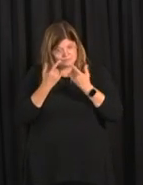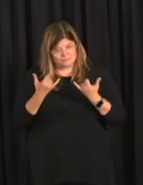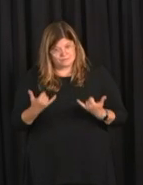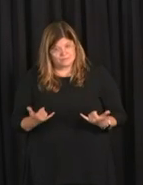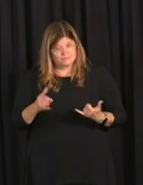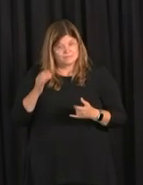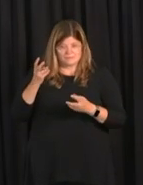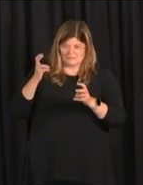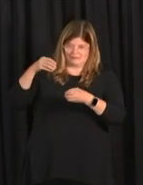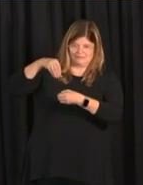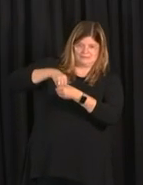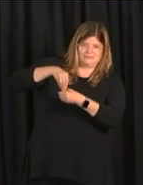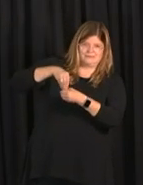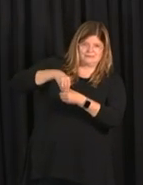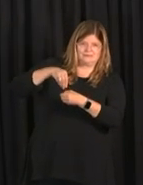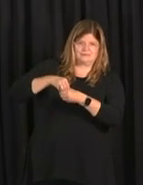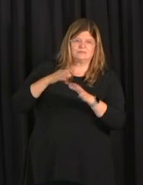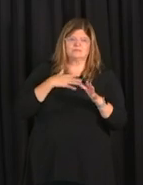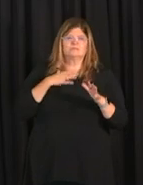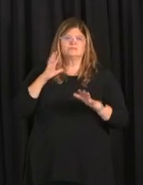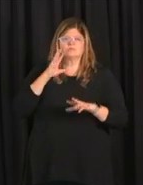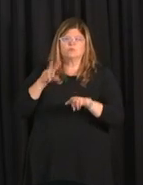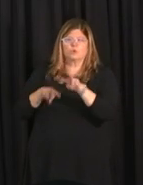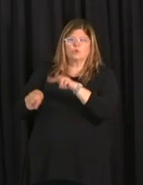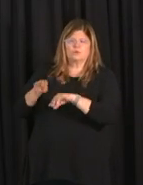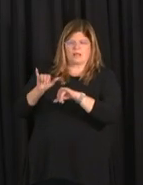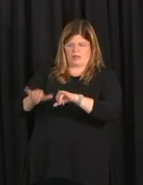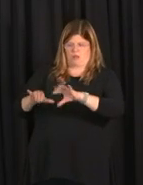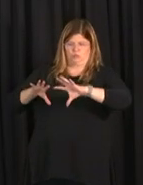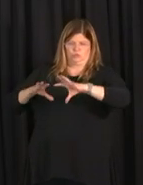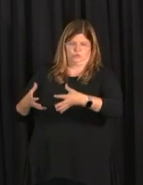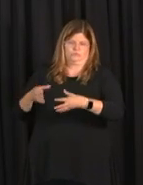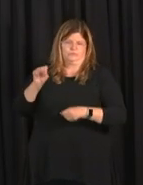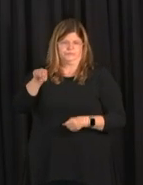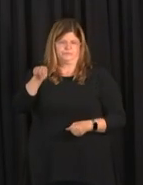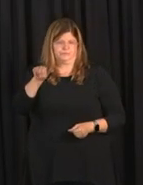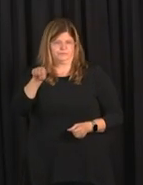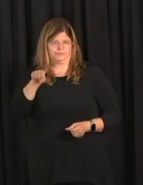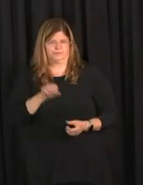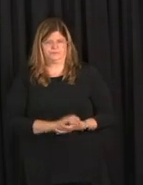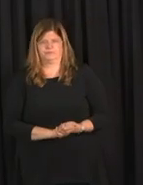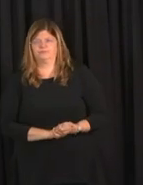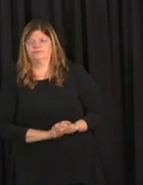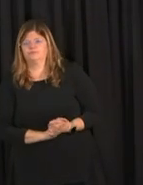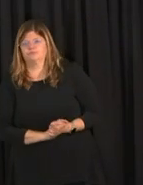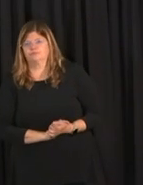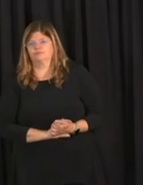talk about indoor commercial activities? We would look at that group, yes, for additional activity.